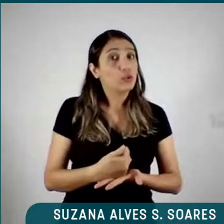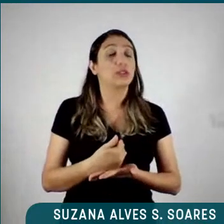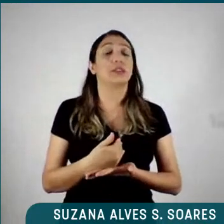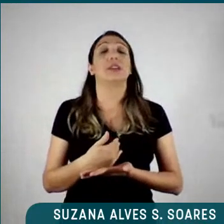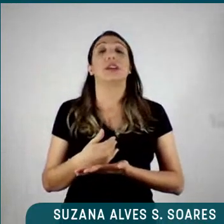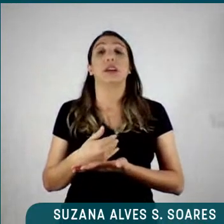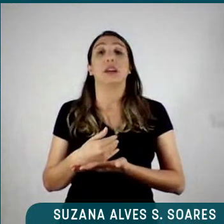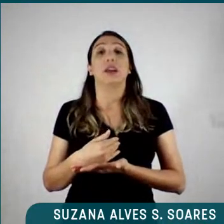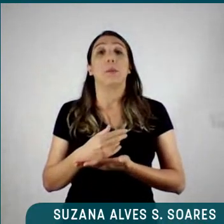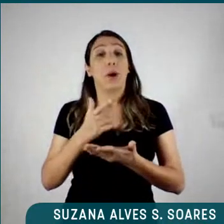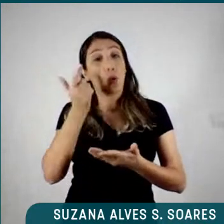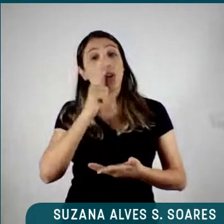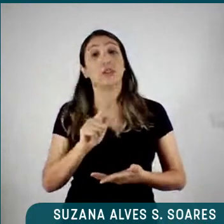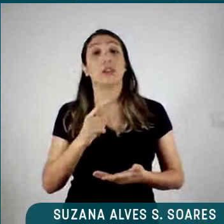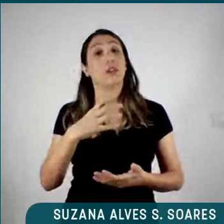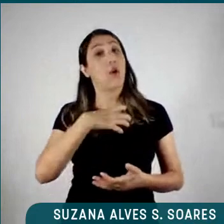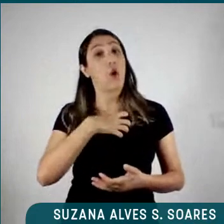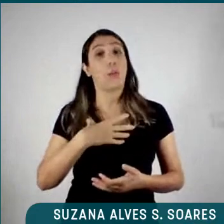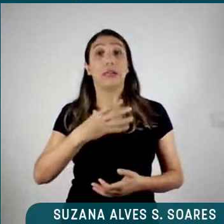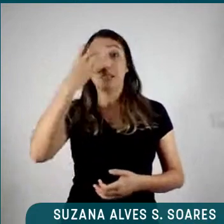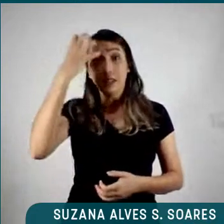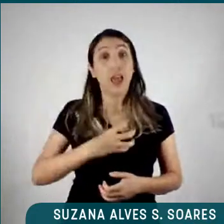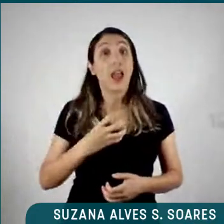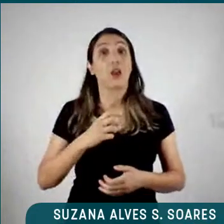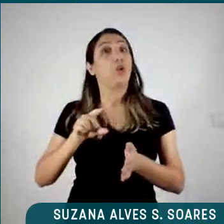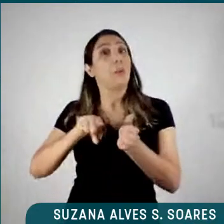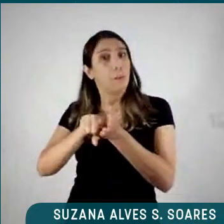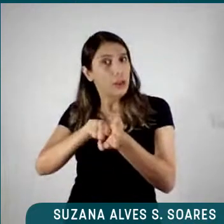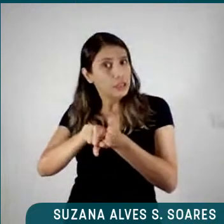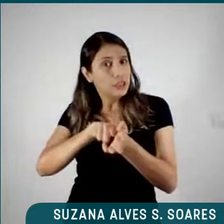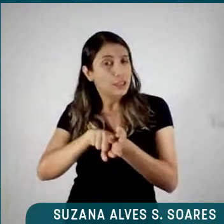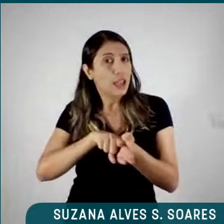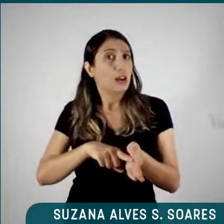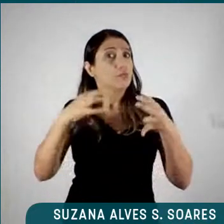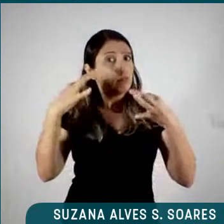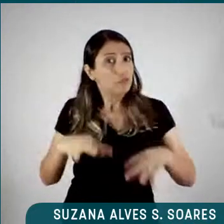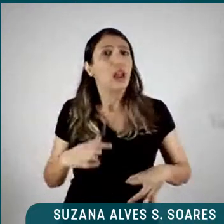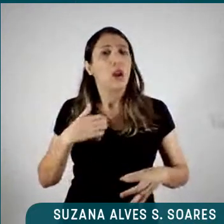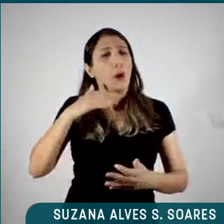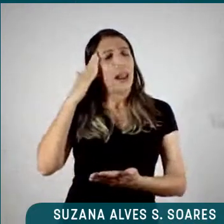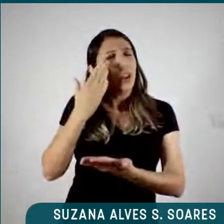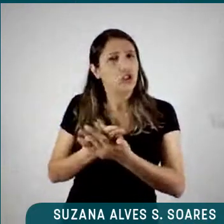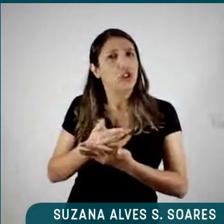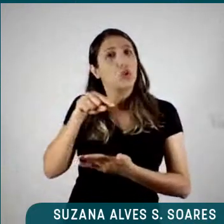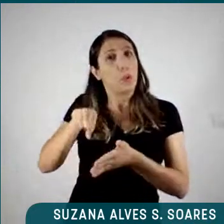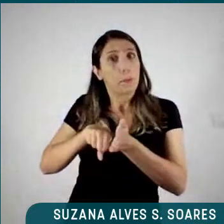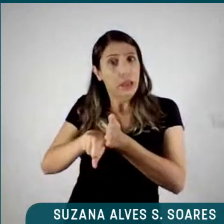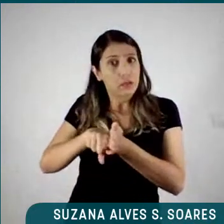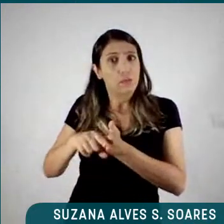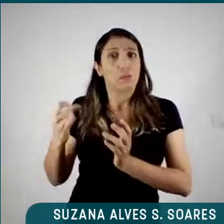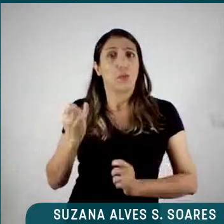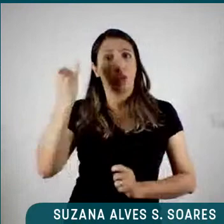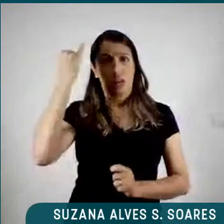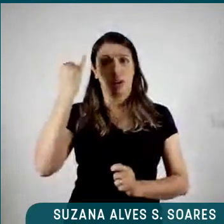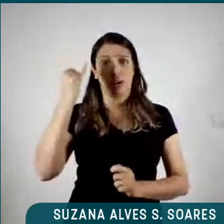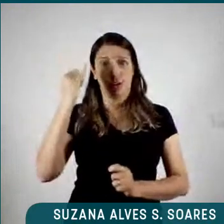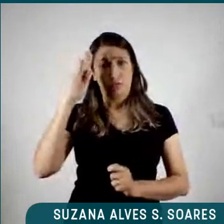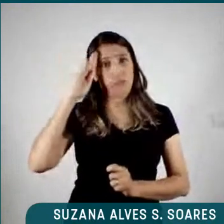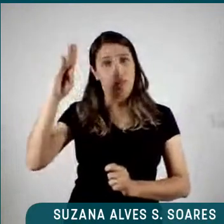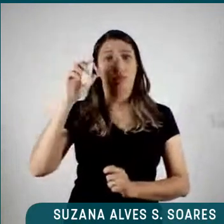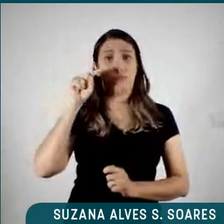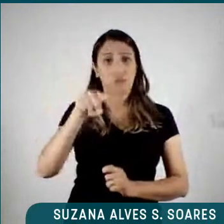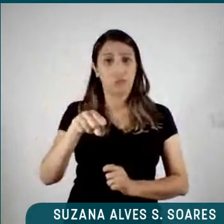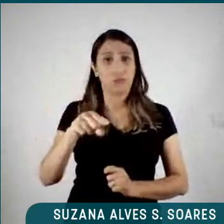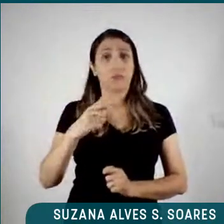we produce this data in a serious way based on evidence. And it